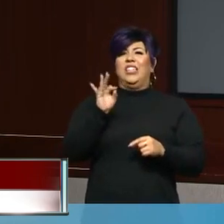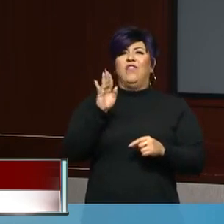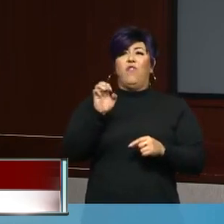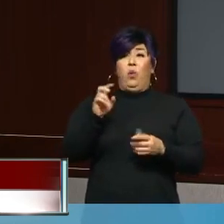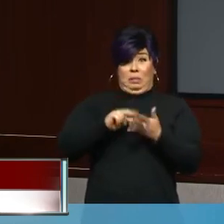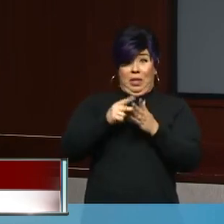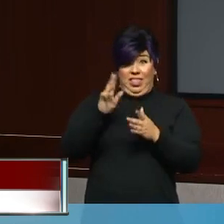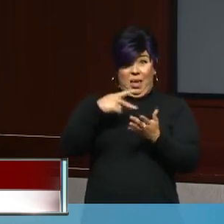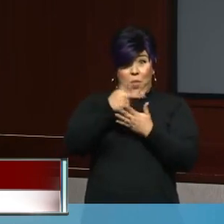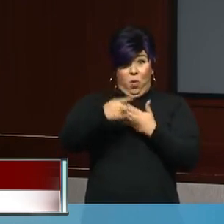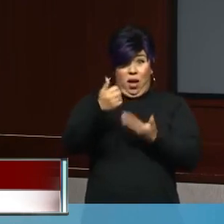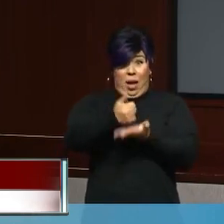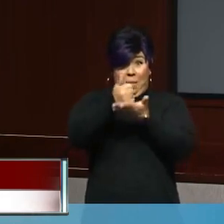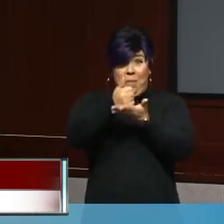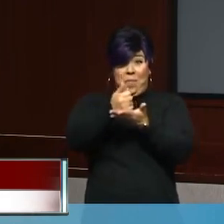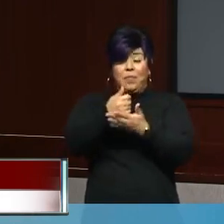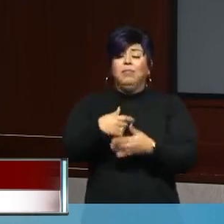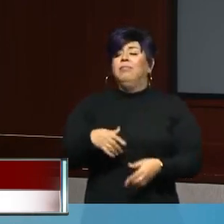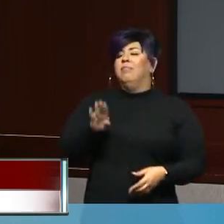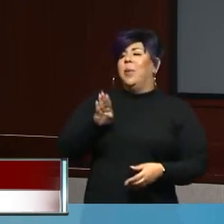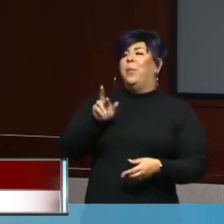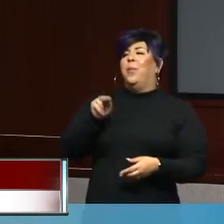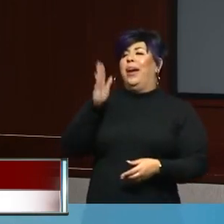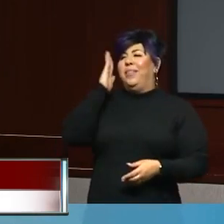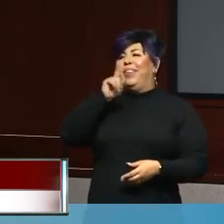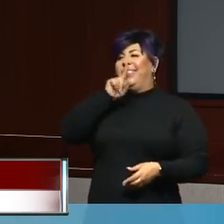We're going to have Brent come back and respond.